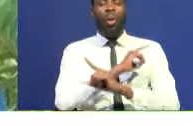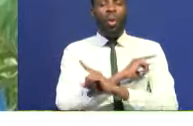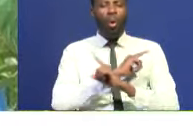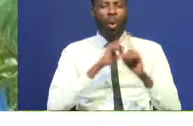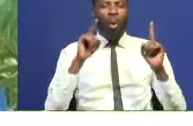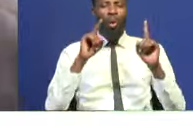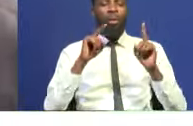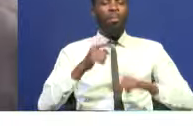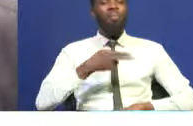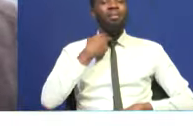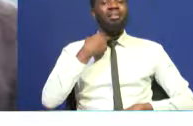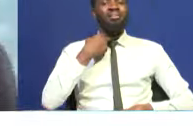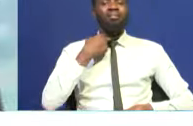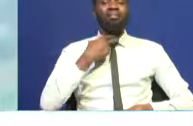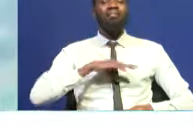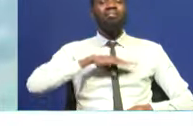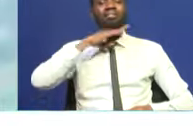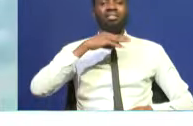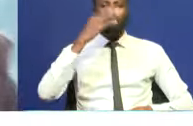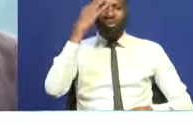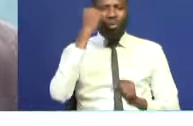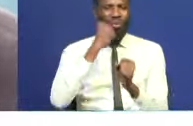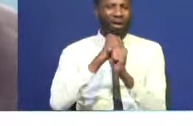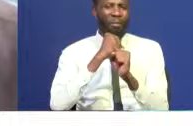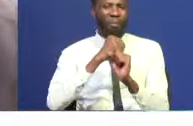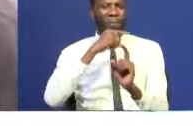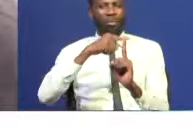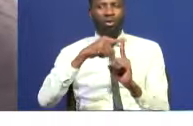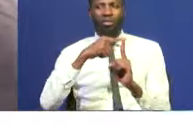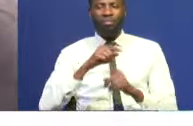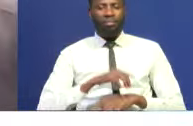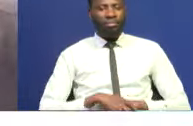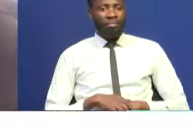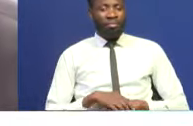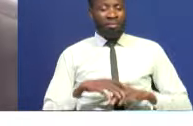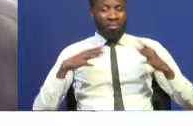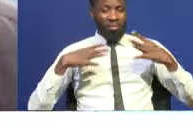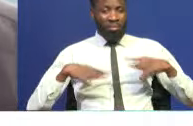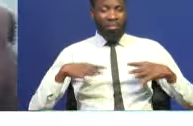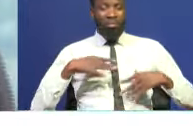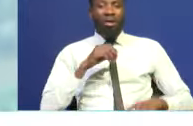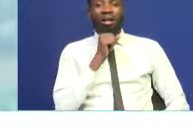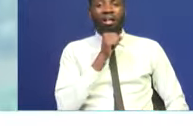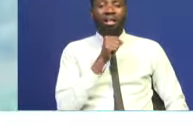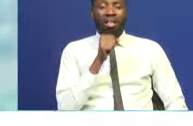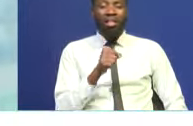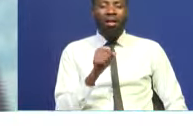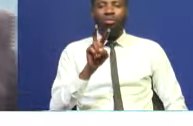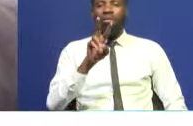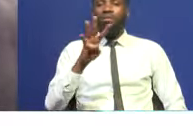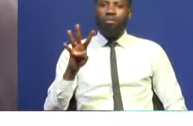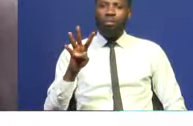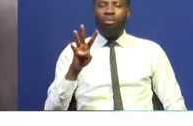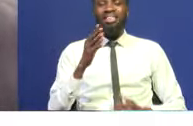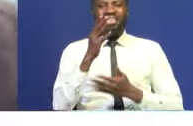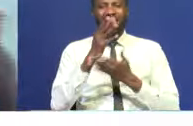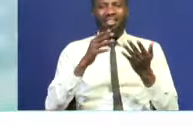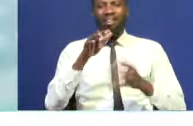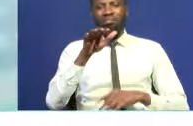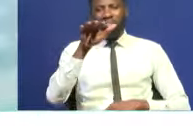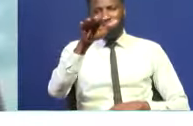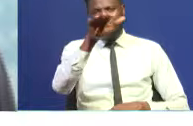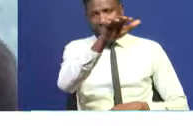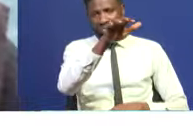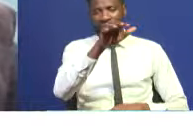for doing good. Tumesanyana hapa wasee 24 na wengine wako nje. Hakuna mtoto hapa, hakuna mama hapa.